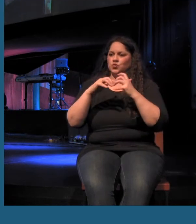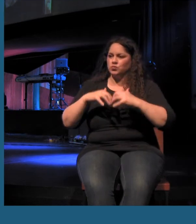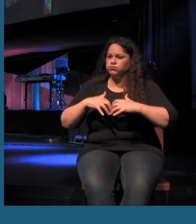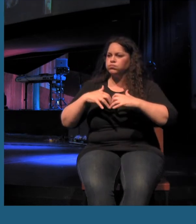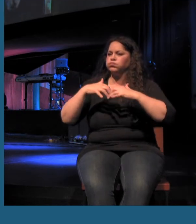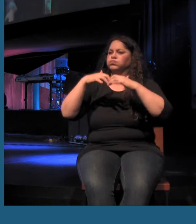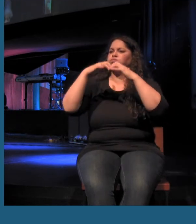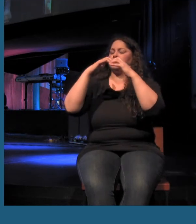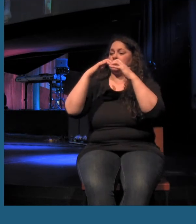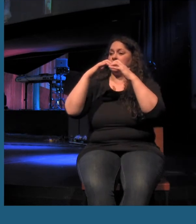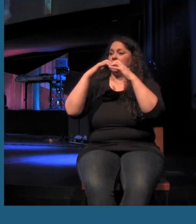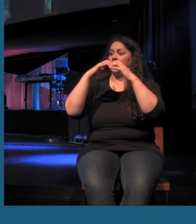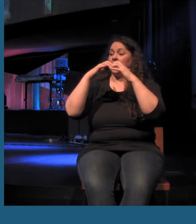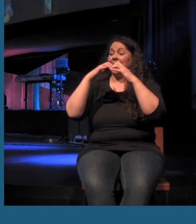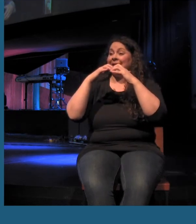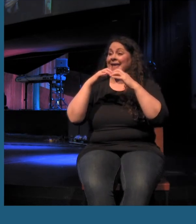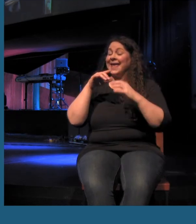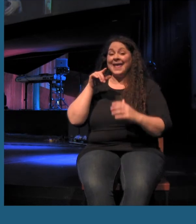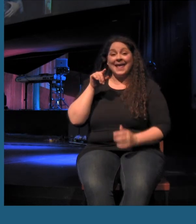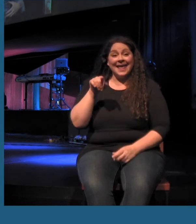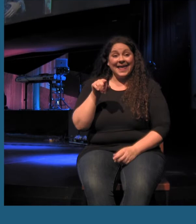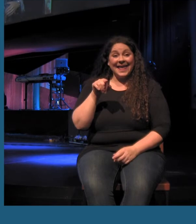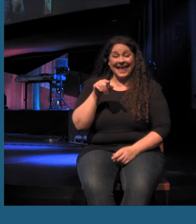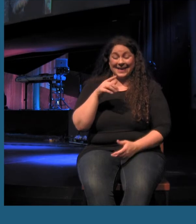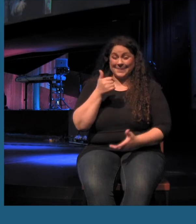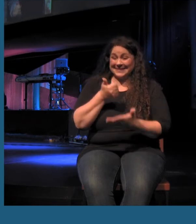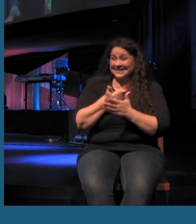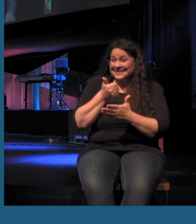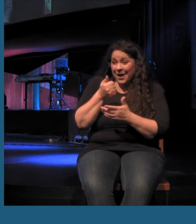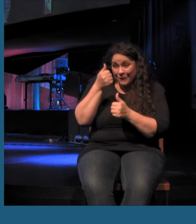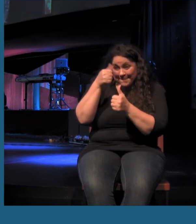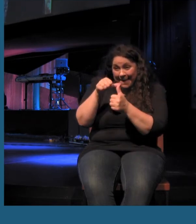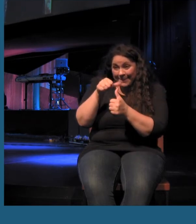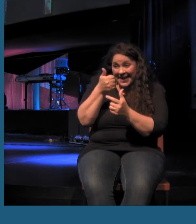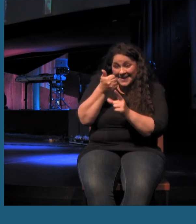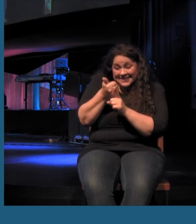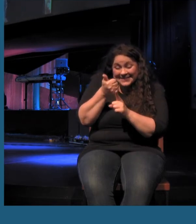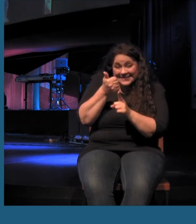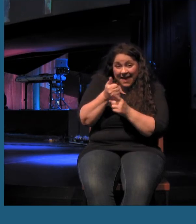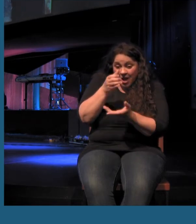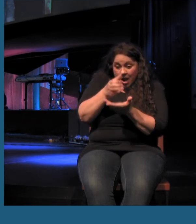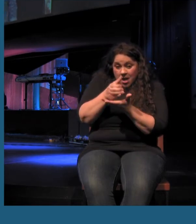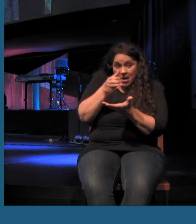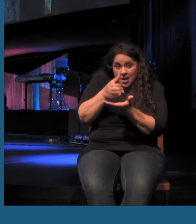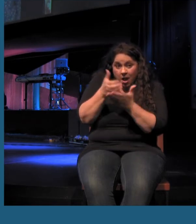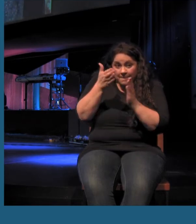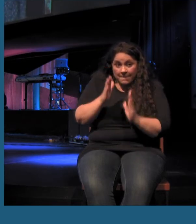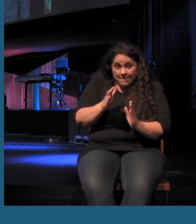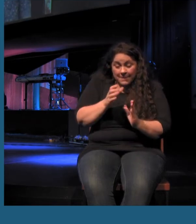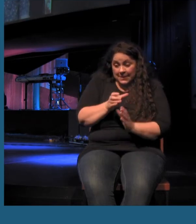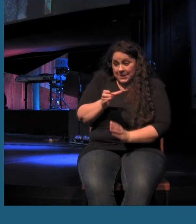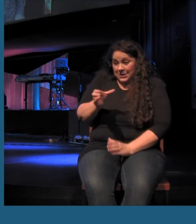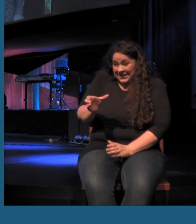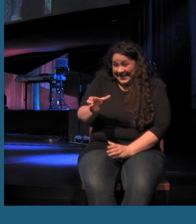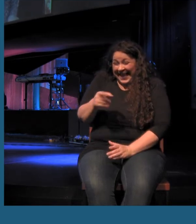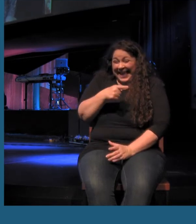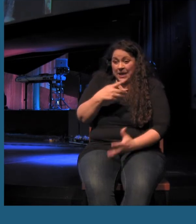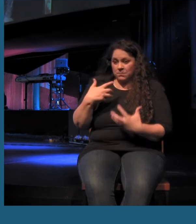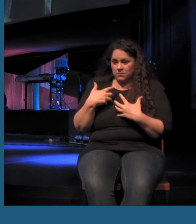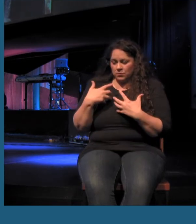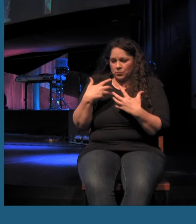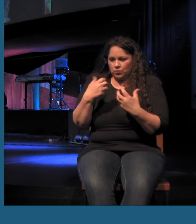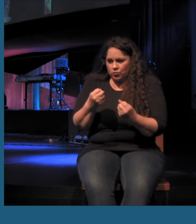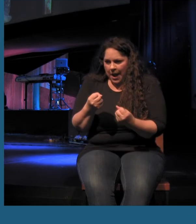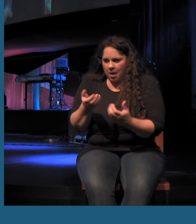understand how much courage that took as a cupbearer who really has no authority in the king's court other than to make sure that the food and the wine aren't